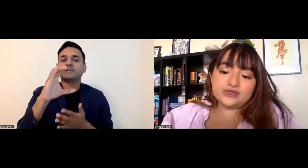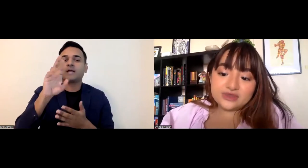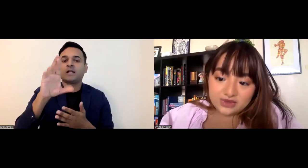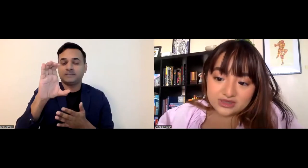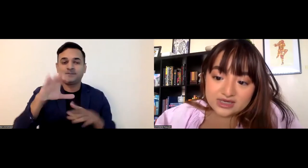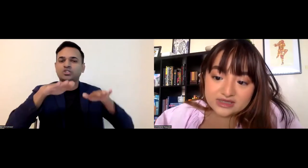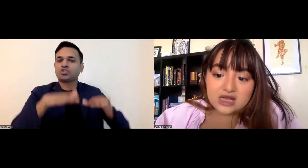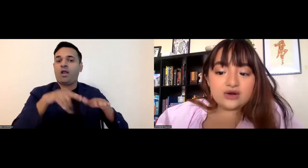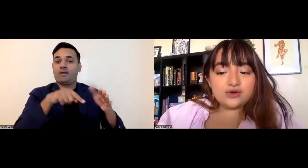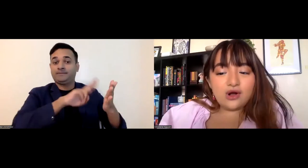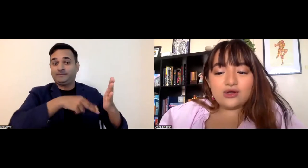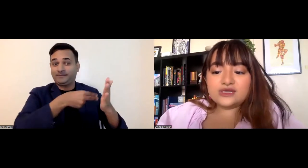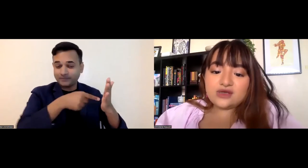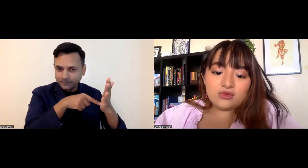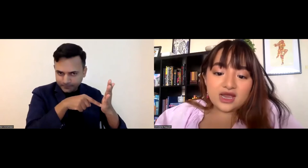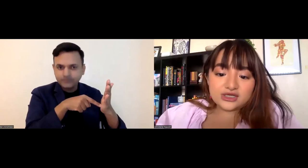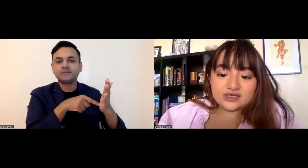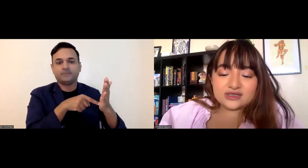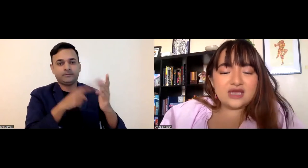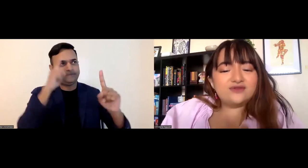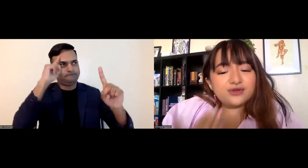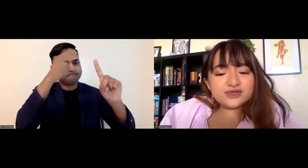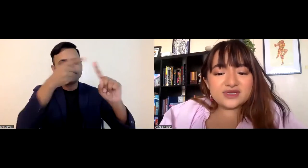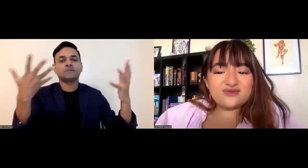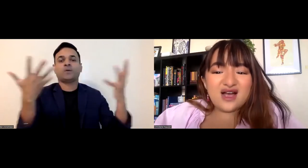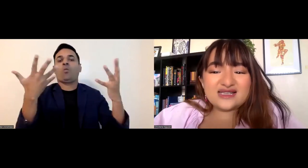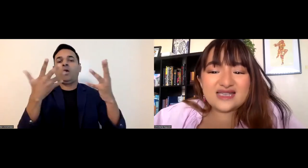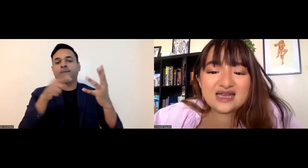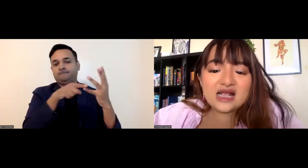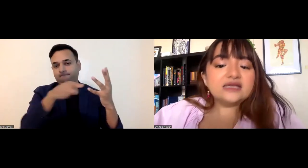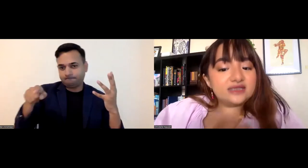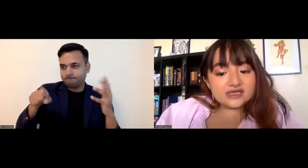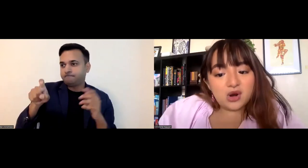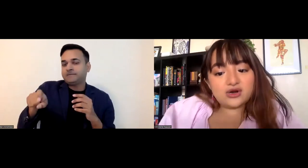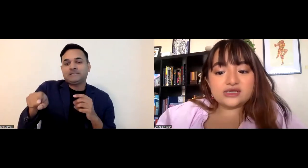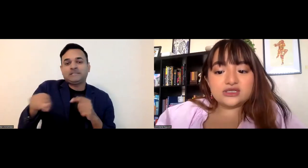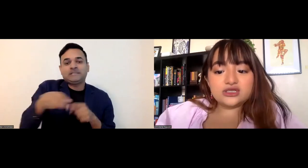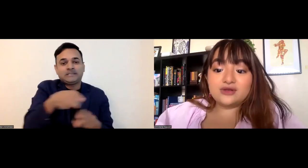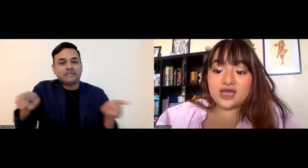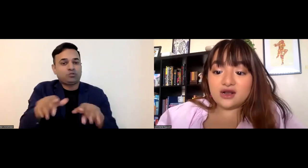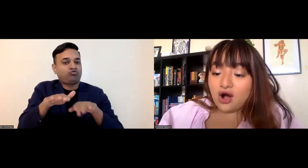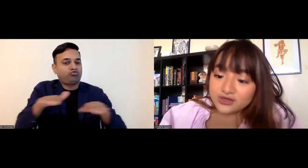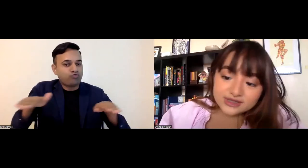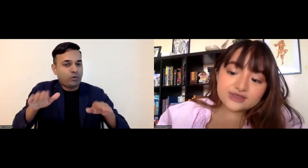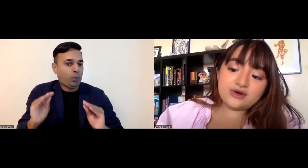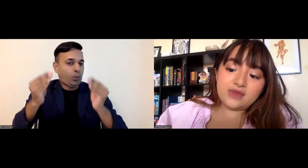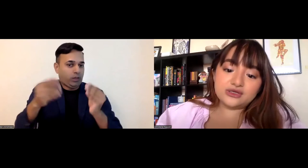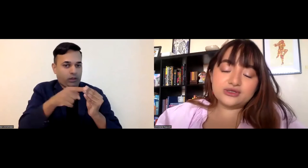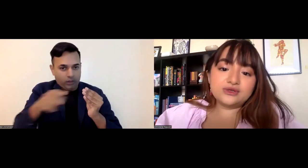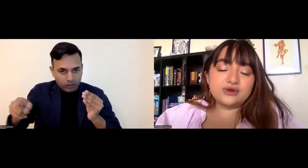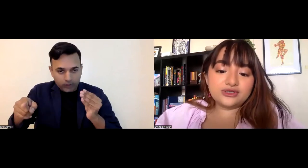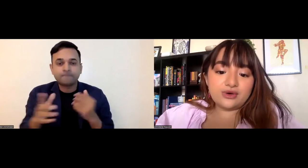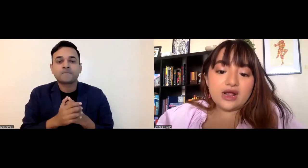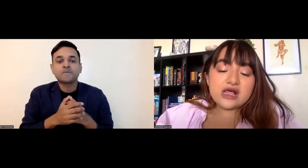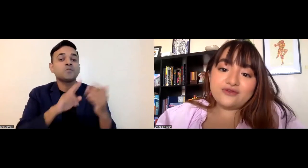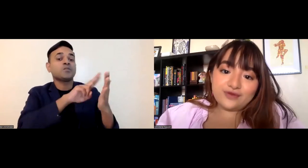with Disabilities recalls these obligations and further specifies that states parties shall take all necessary measures